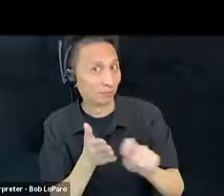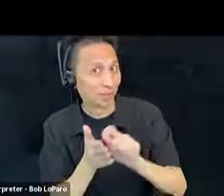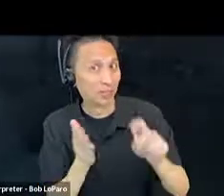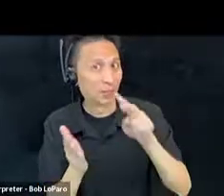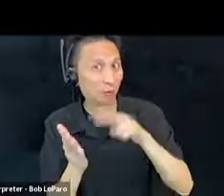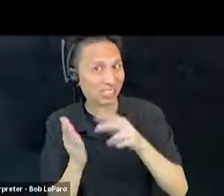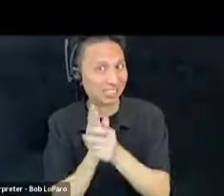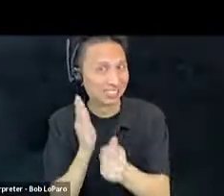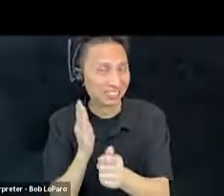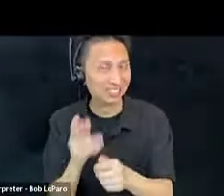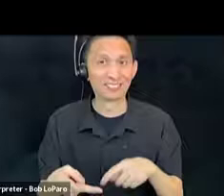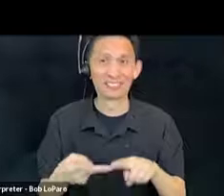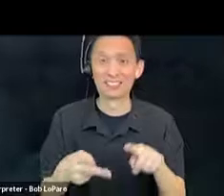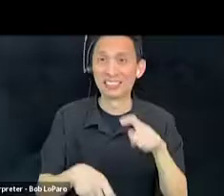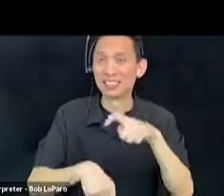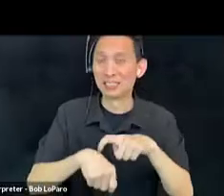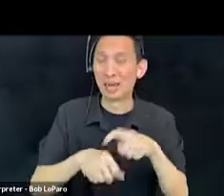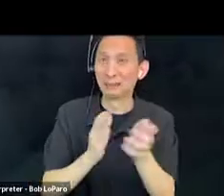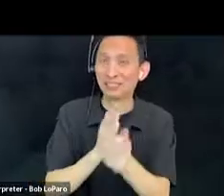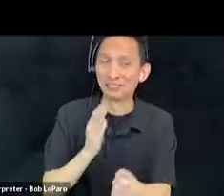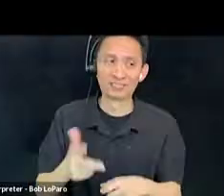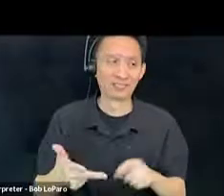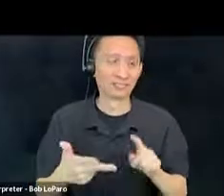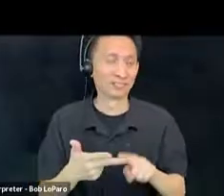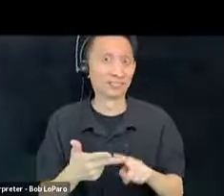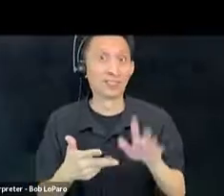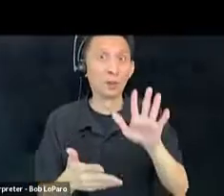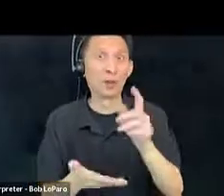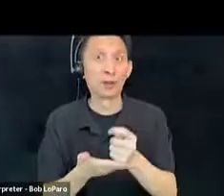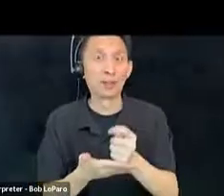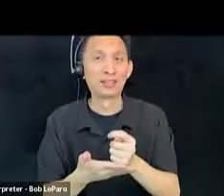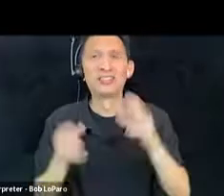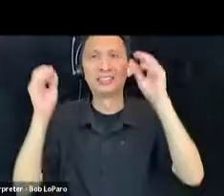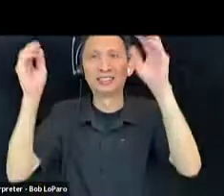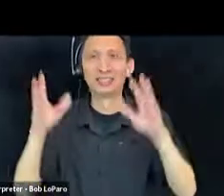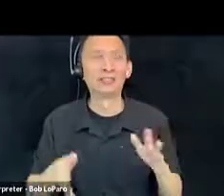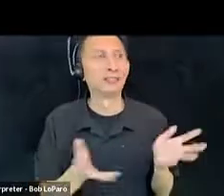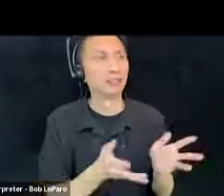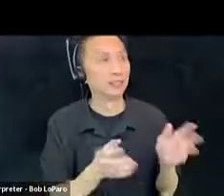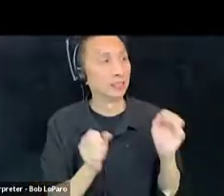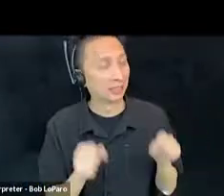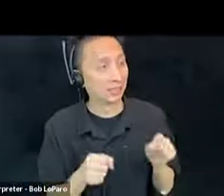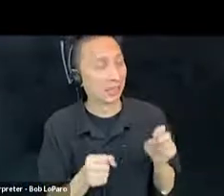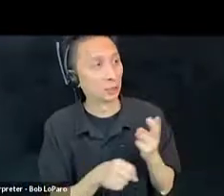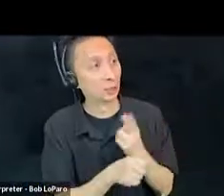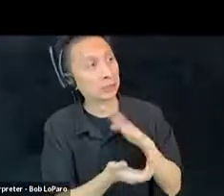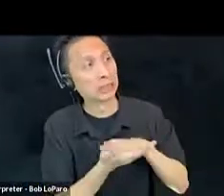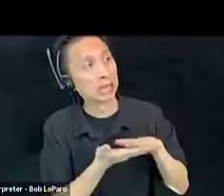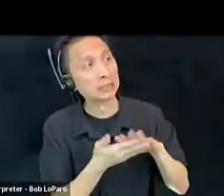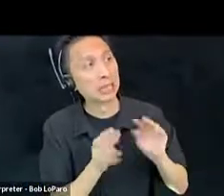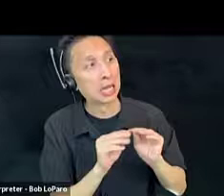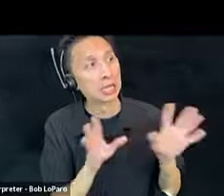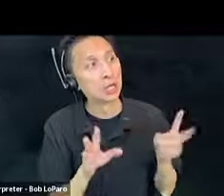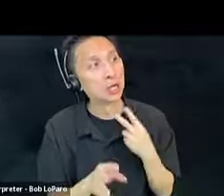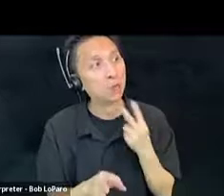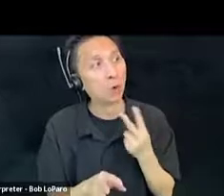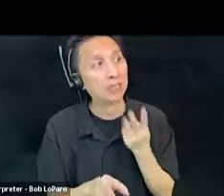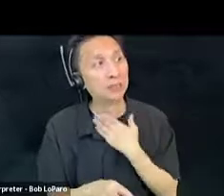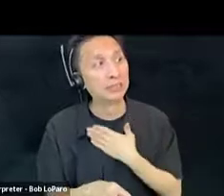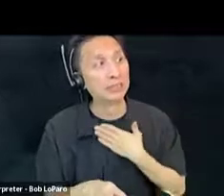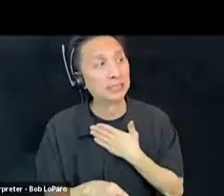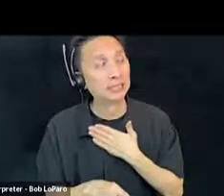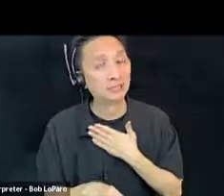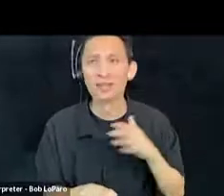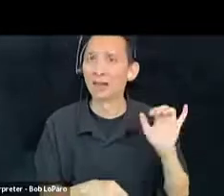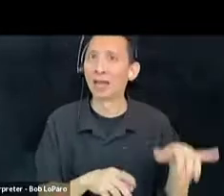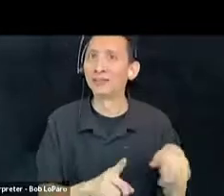time skills you can incorporate your therapies and things into this so you heard his teacher prompt him can you use a nice clear voice and that is often one of